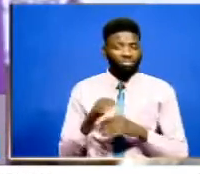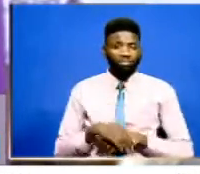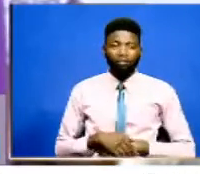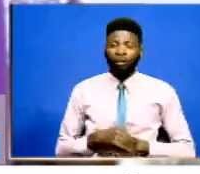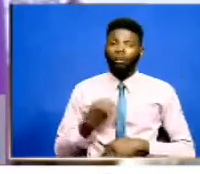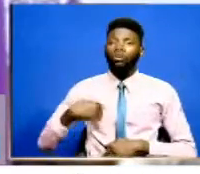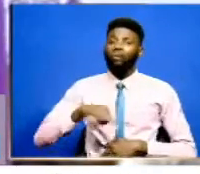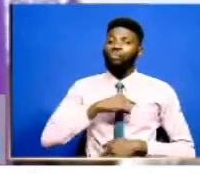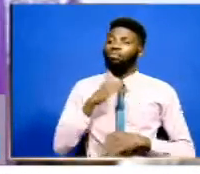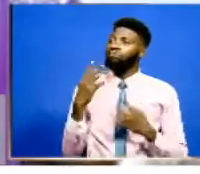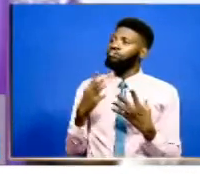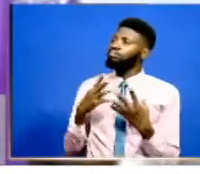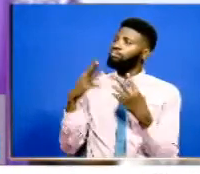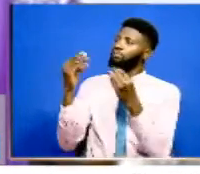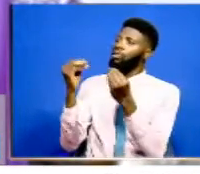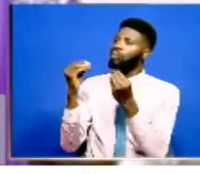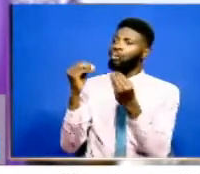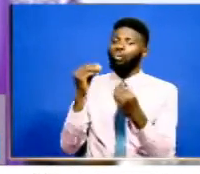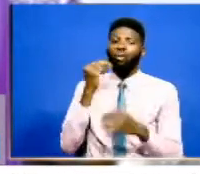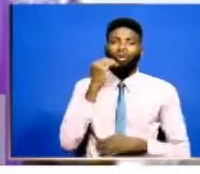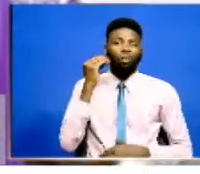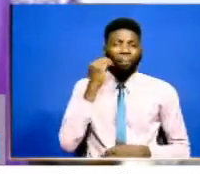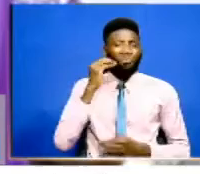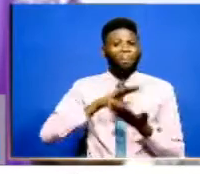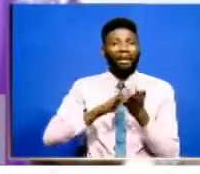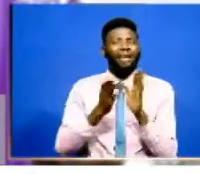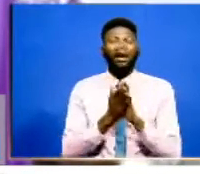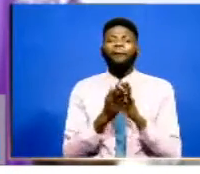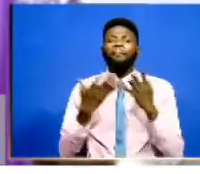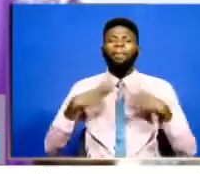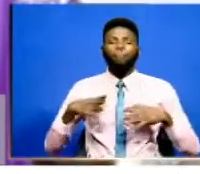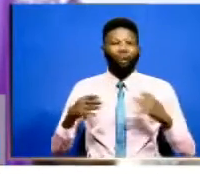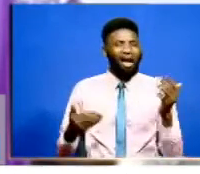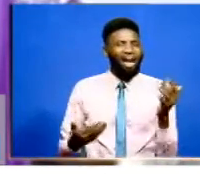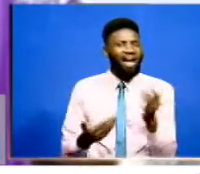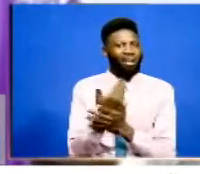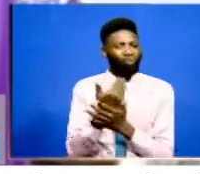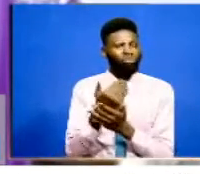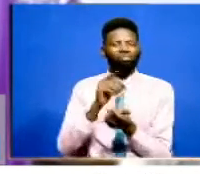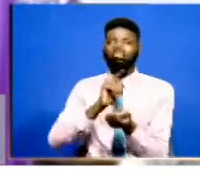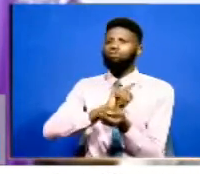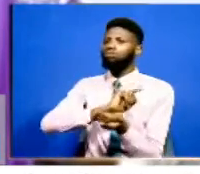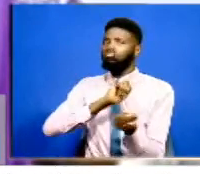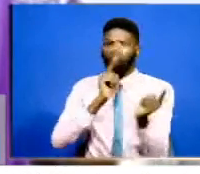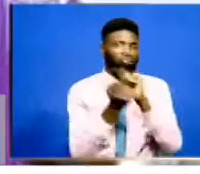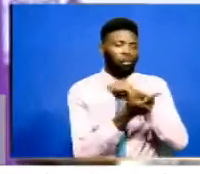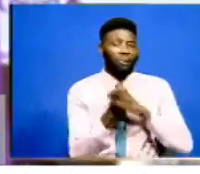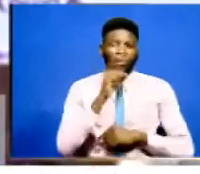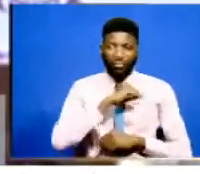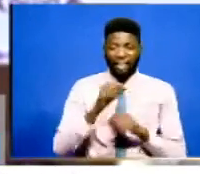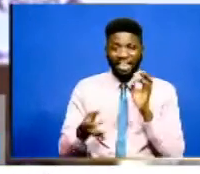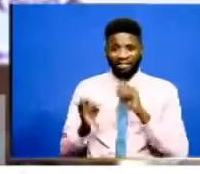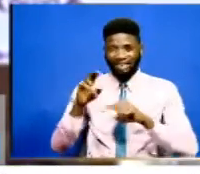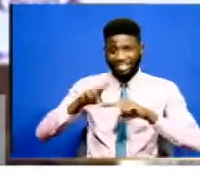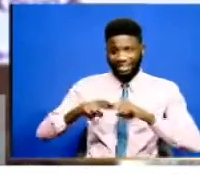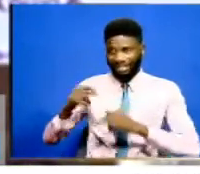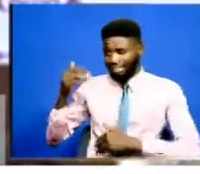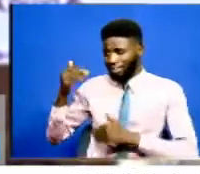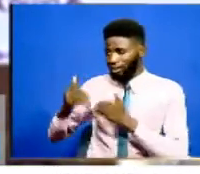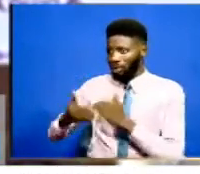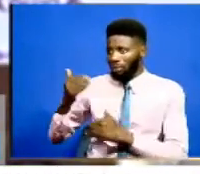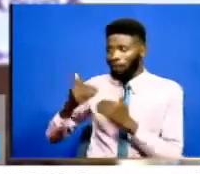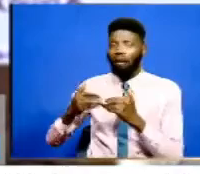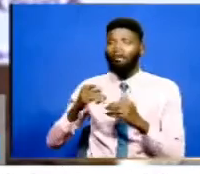home to be new persons, converted? If you're seated next to your husband or your